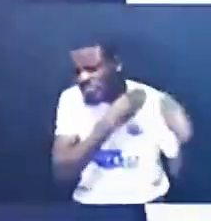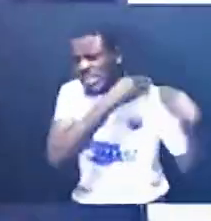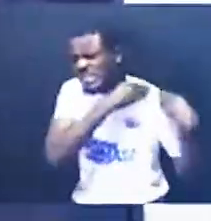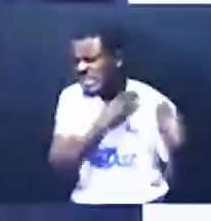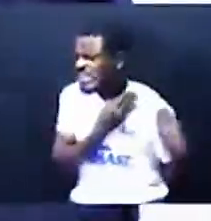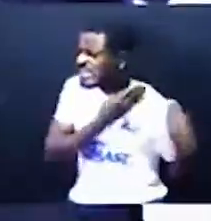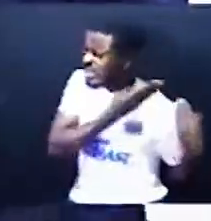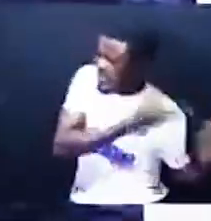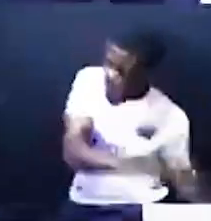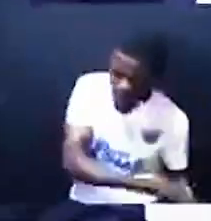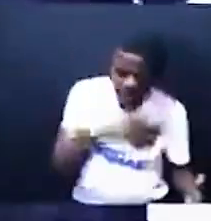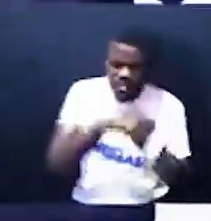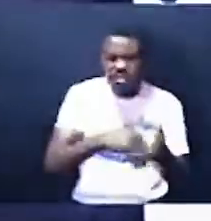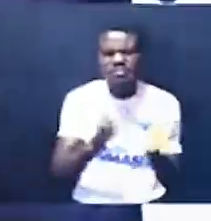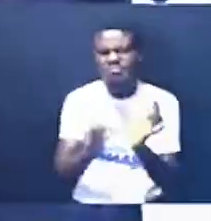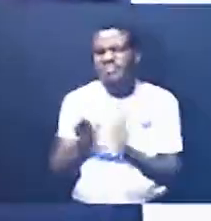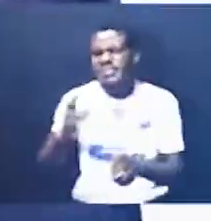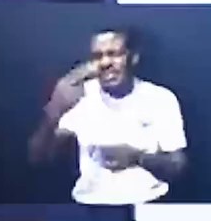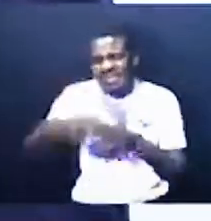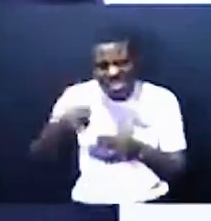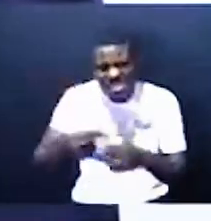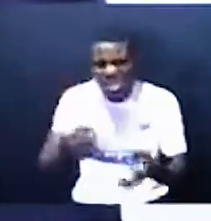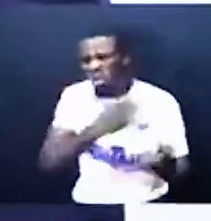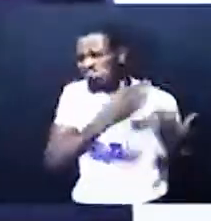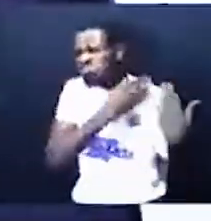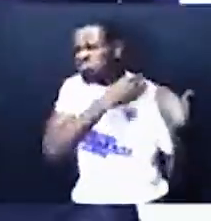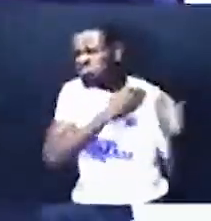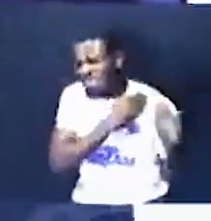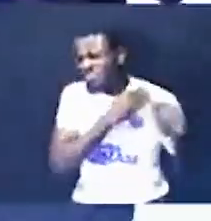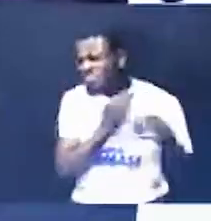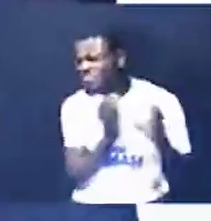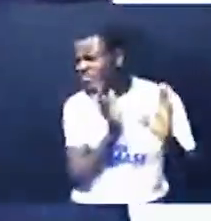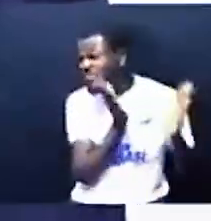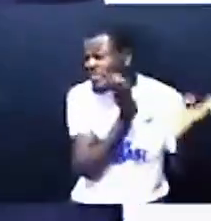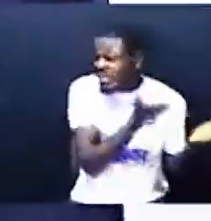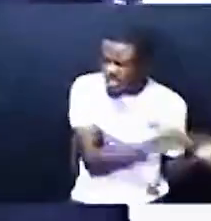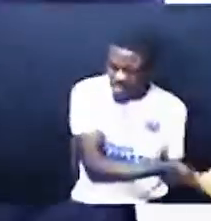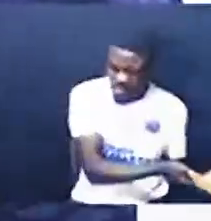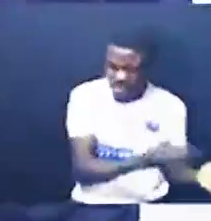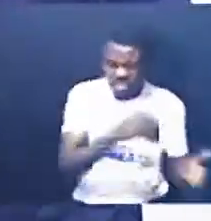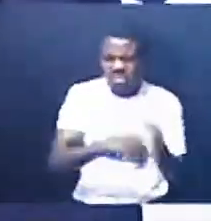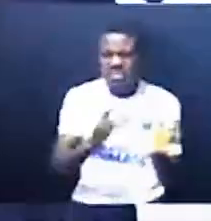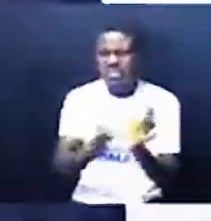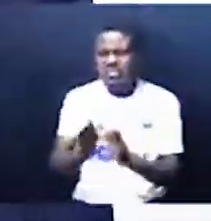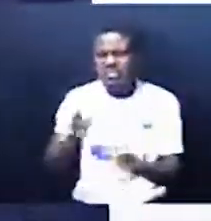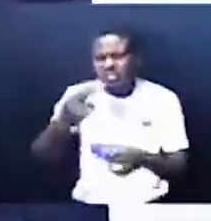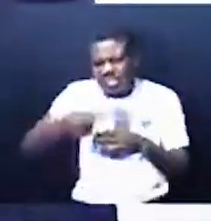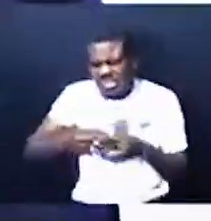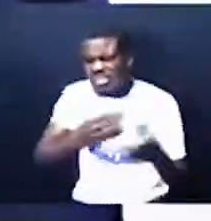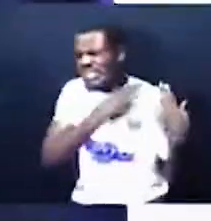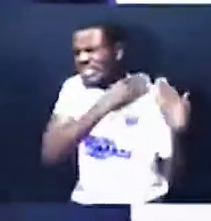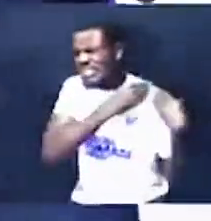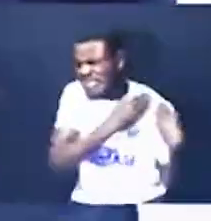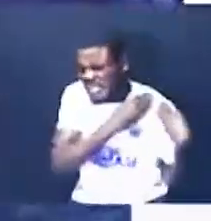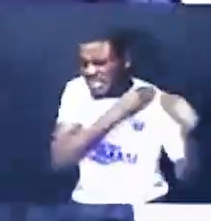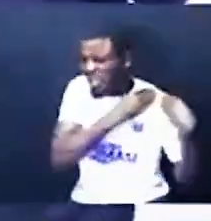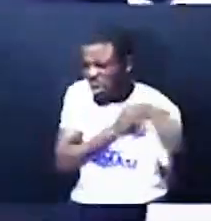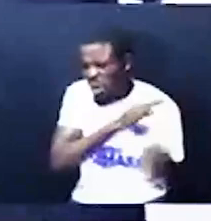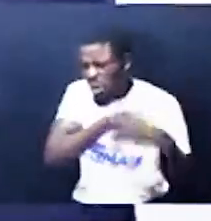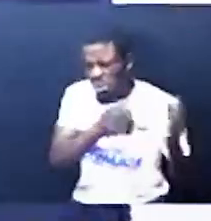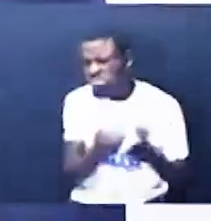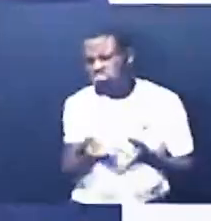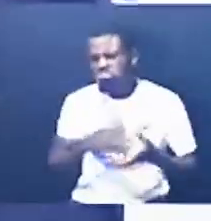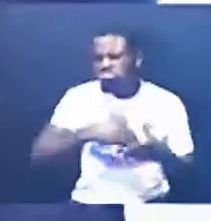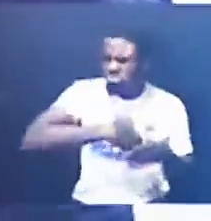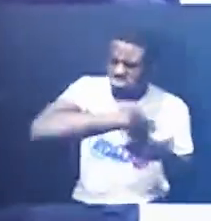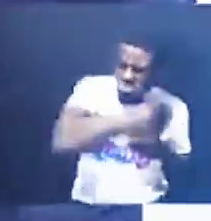the name of Jesus. May burdens be lifted in the name of Jesus. May burdens be lifted in